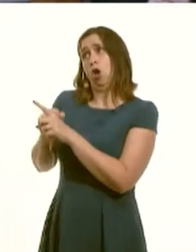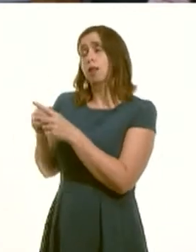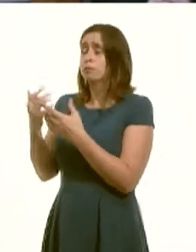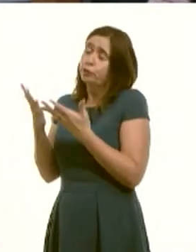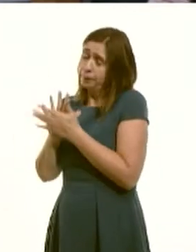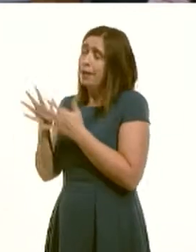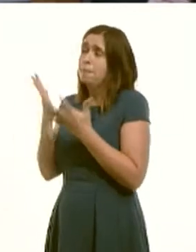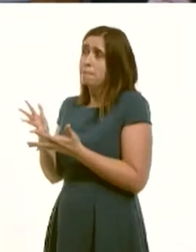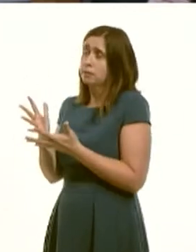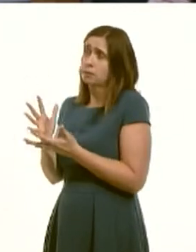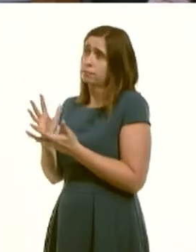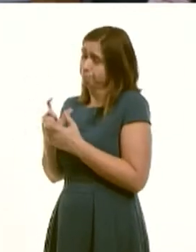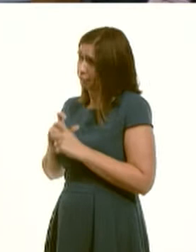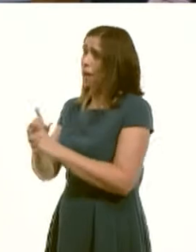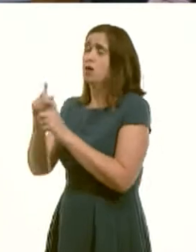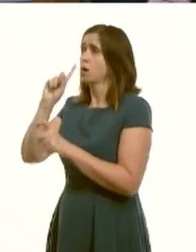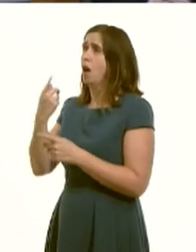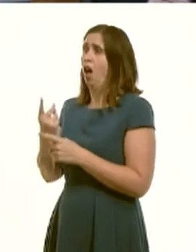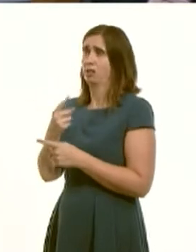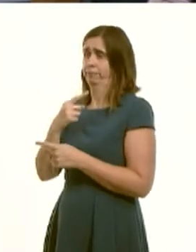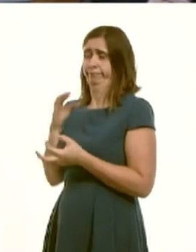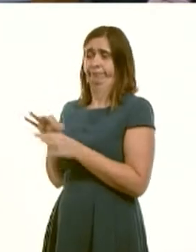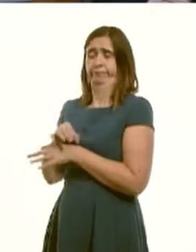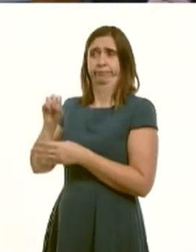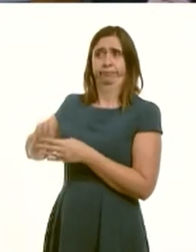cael setliad teg i Gymru,